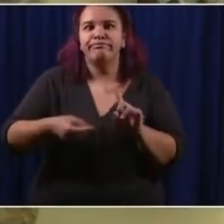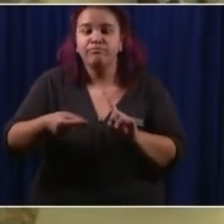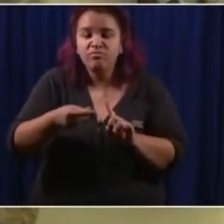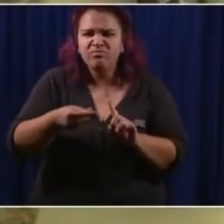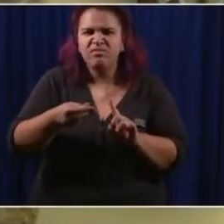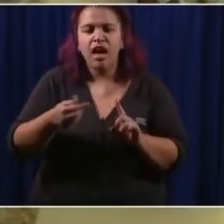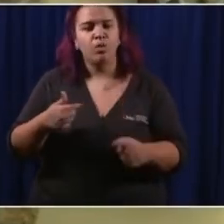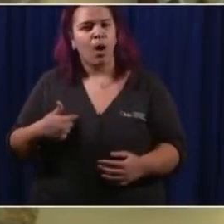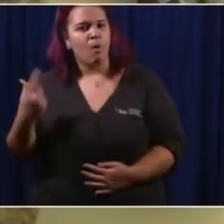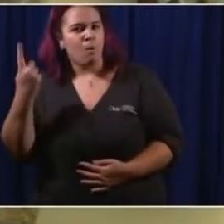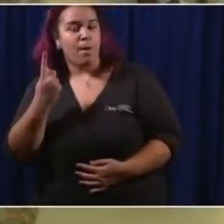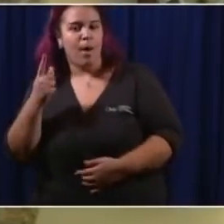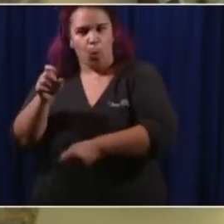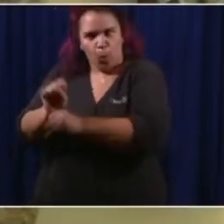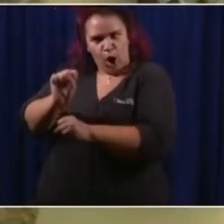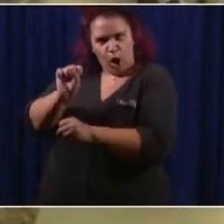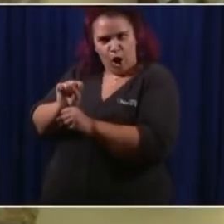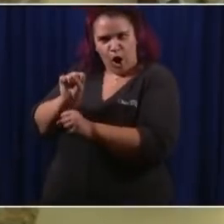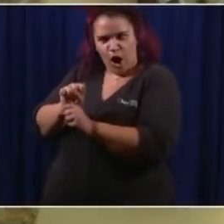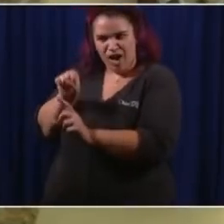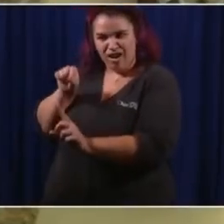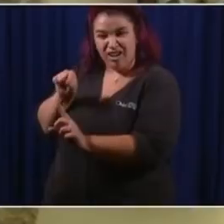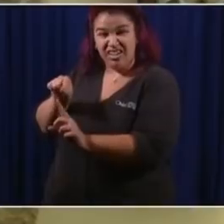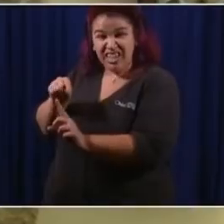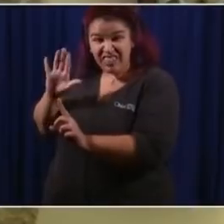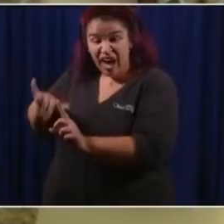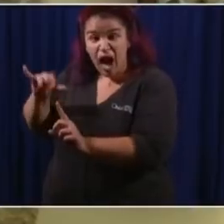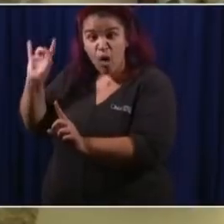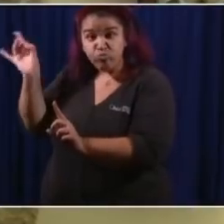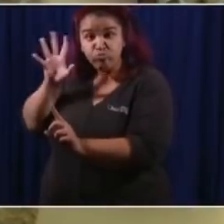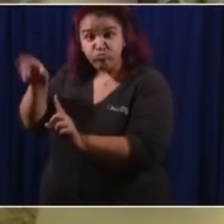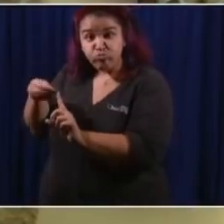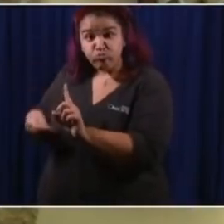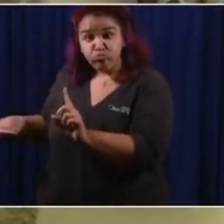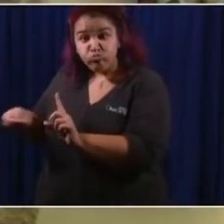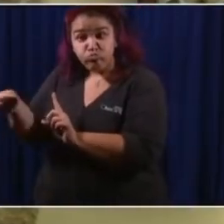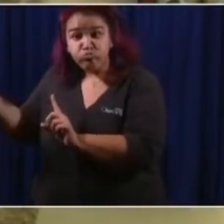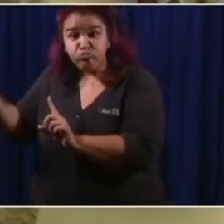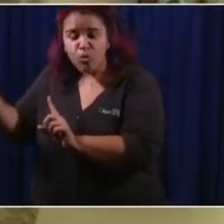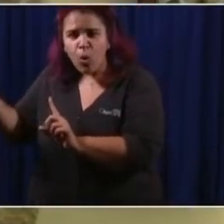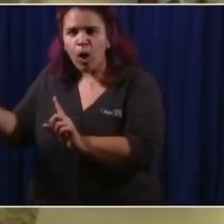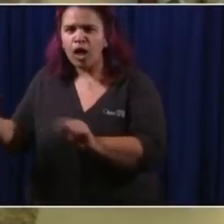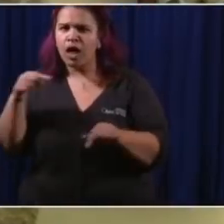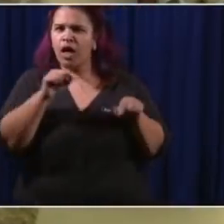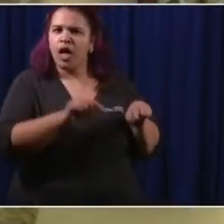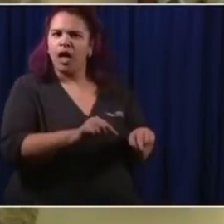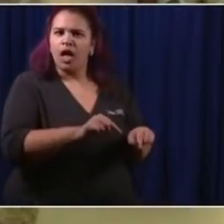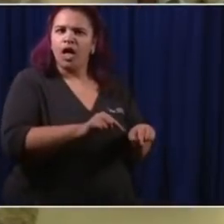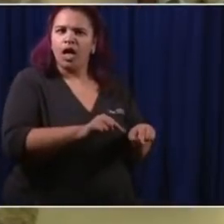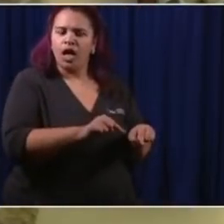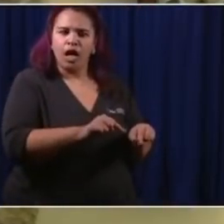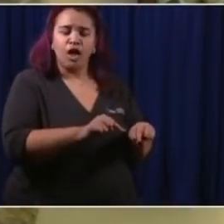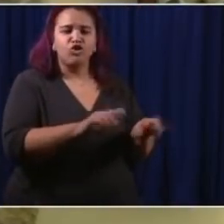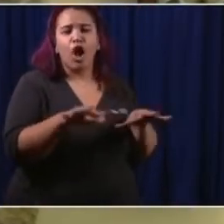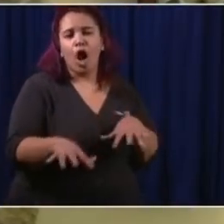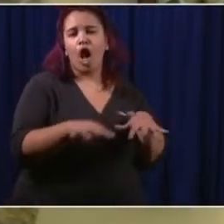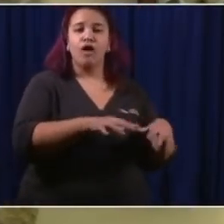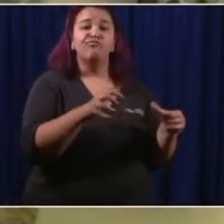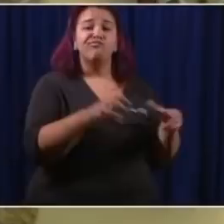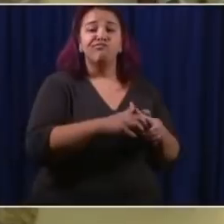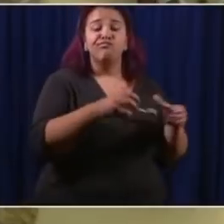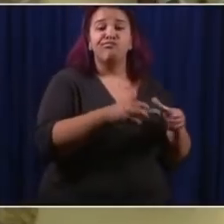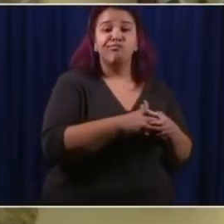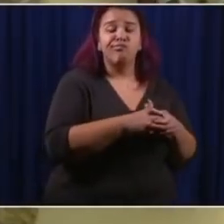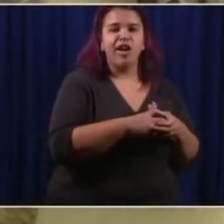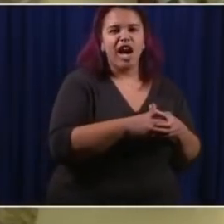more or less than from informal gatherings? Is there any indication from these new cases that show you that the workplace standards and